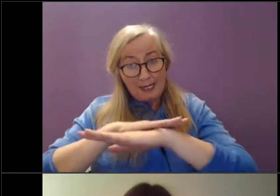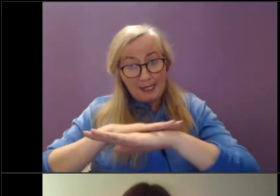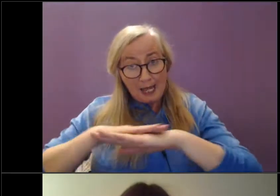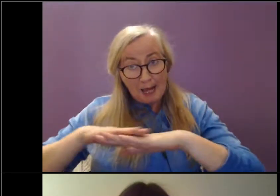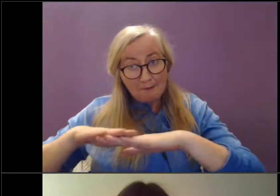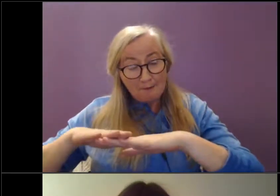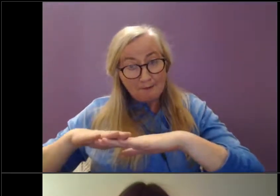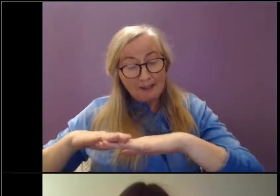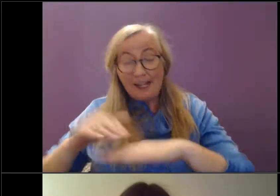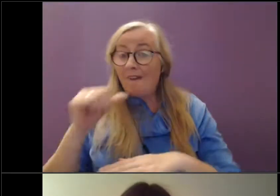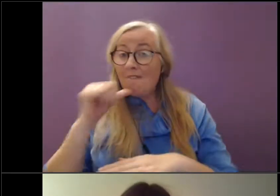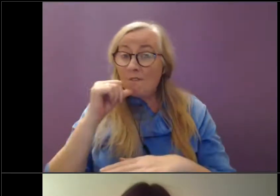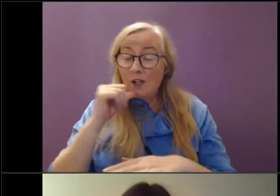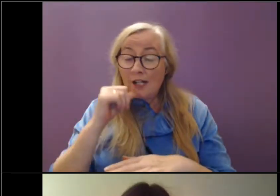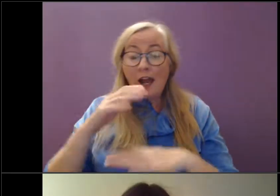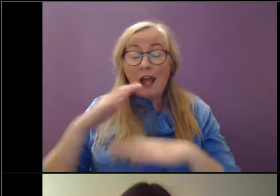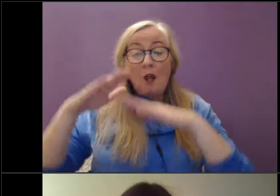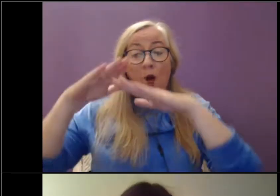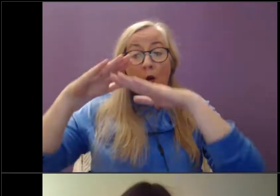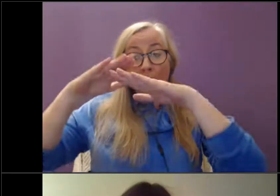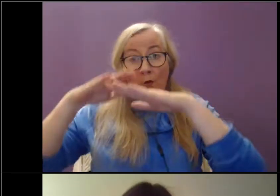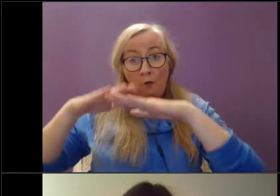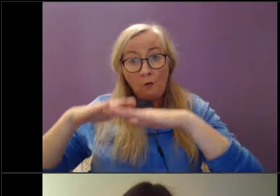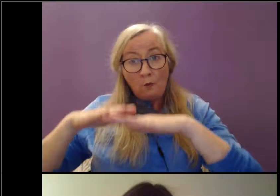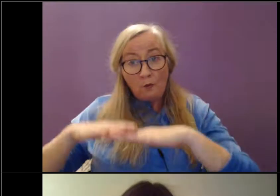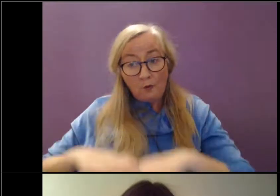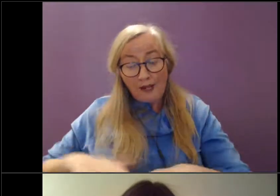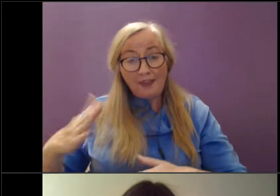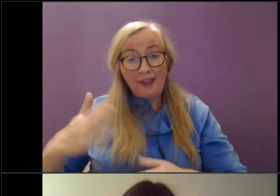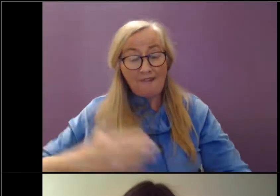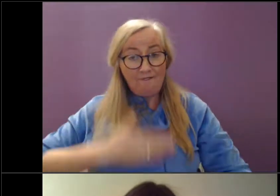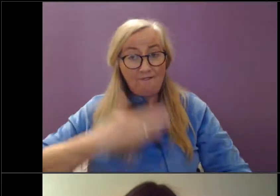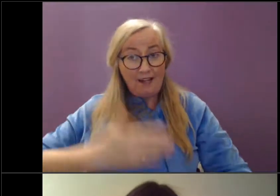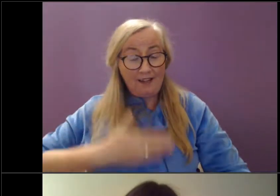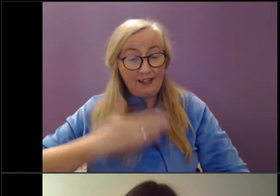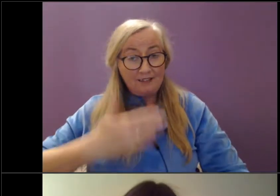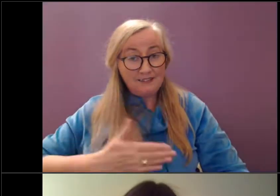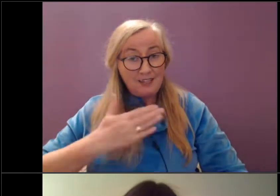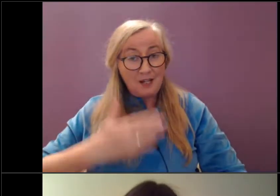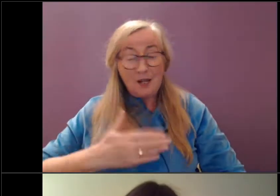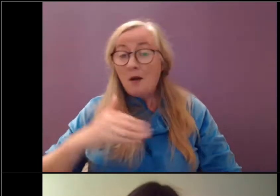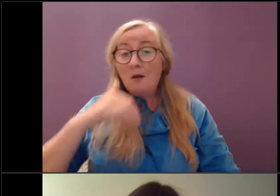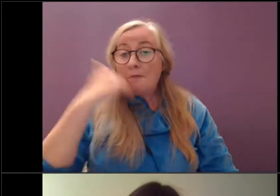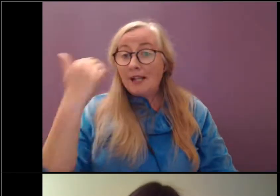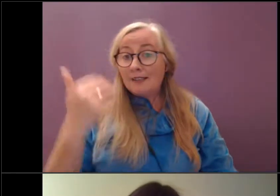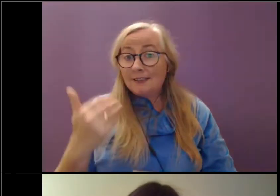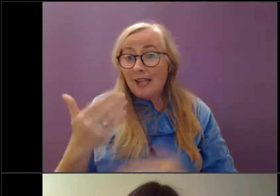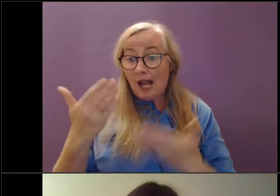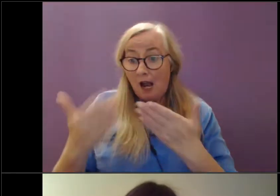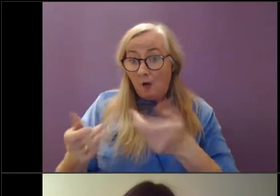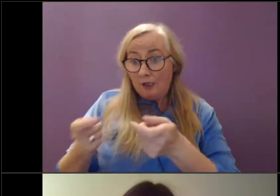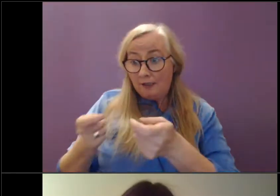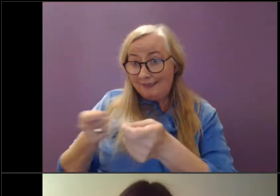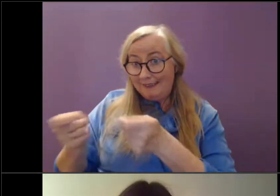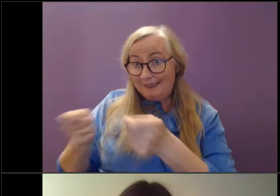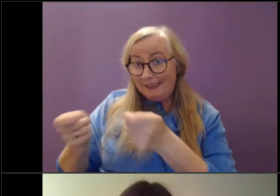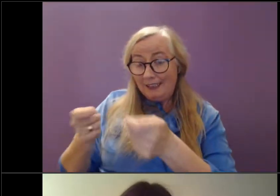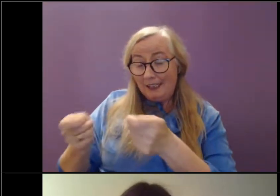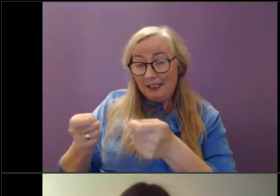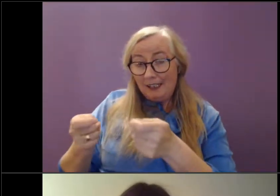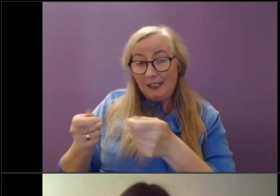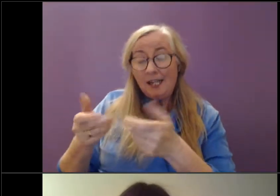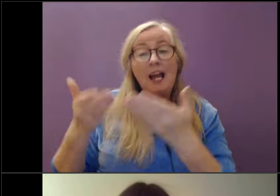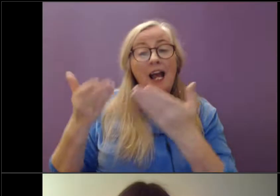those emotions. That automatic nervous system is being activated, and how do you soothe that and trying to re-regulate